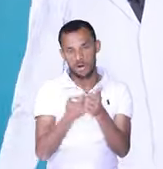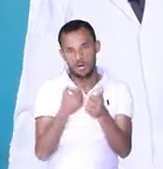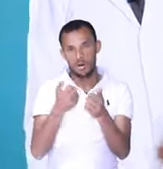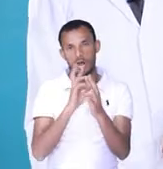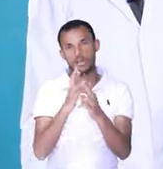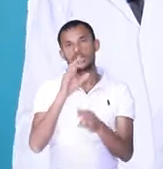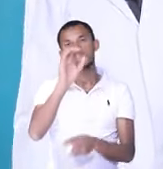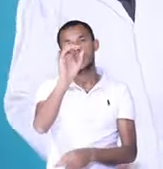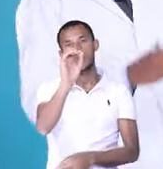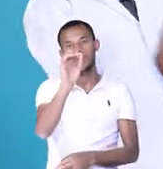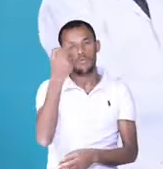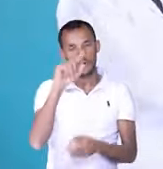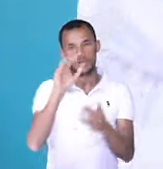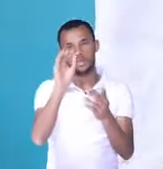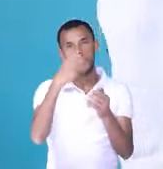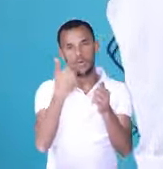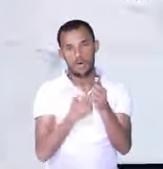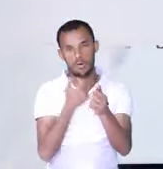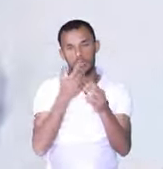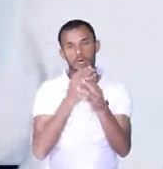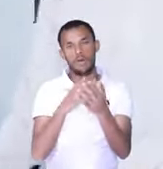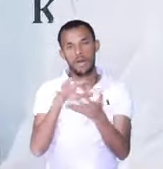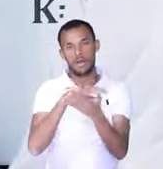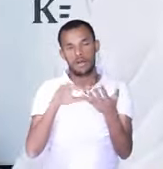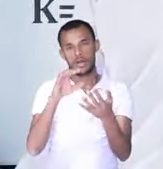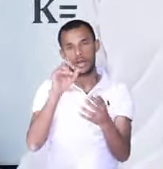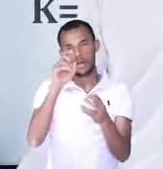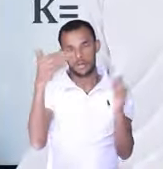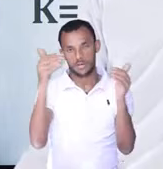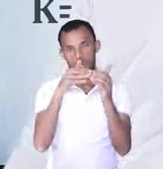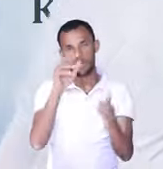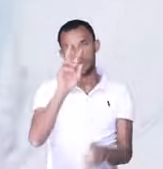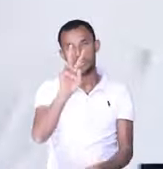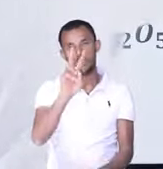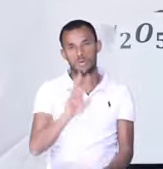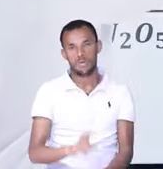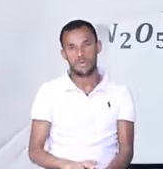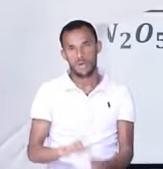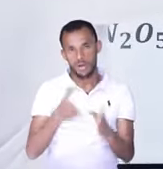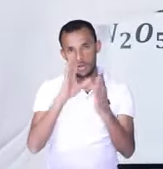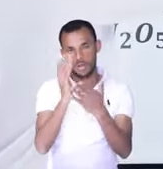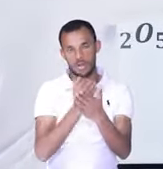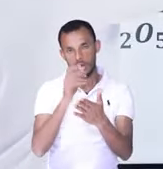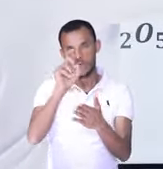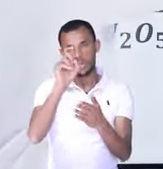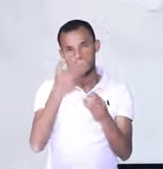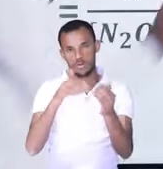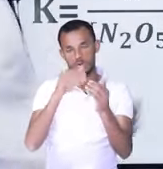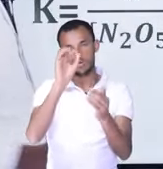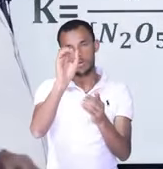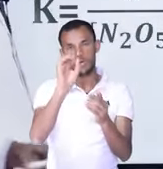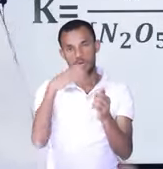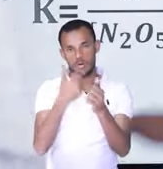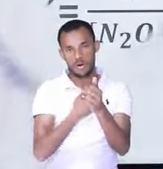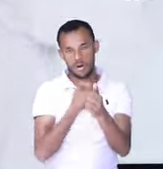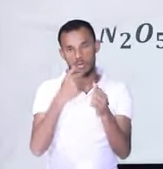reaction is 0, for third order reaction, this is for x is equals to 2. Let's take x is equals to 0, because 0 order